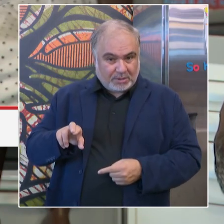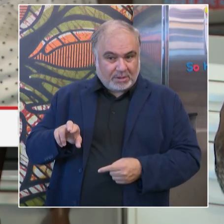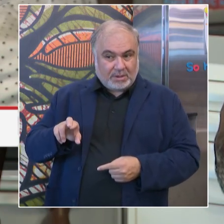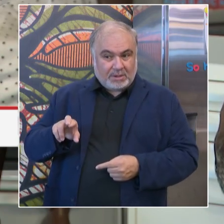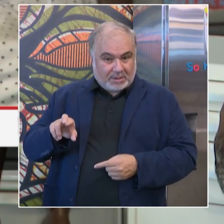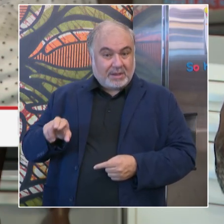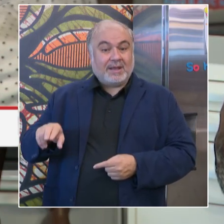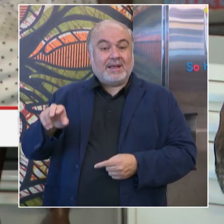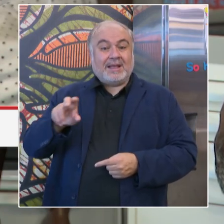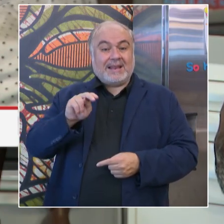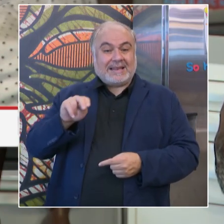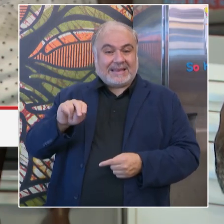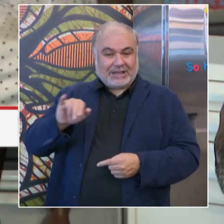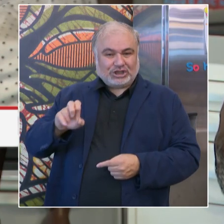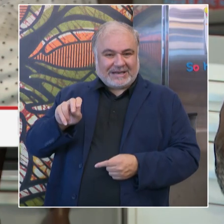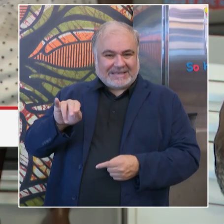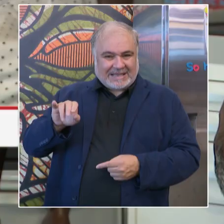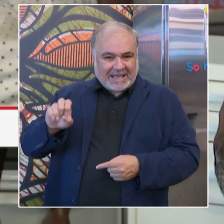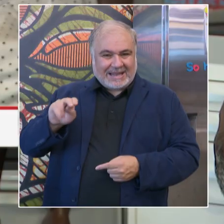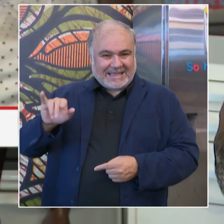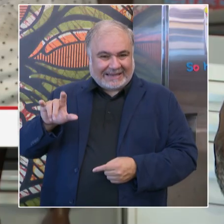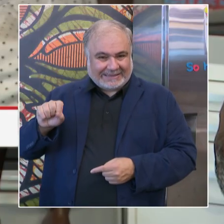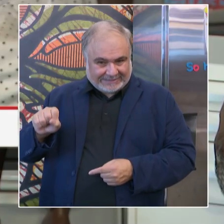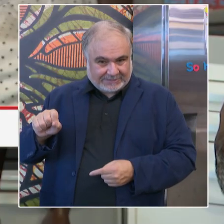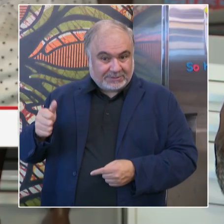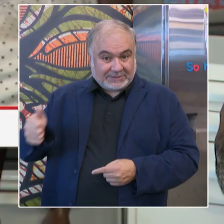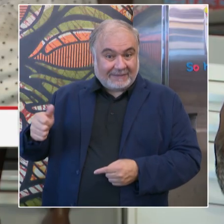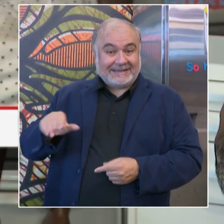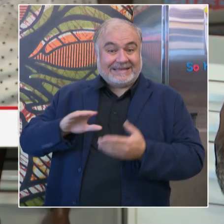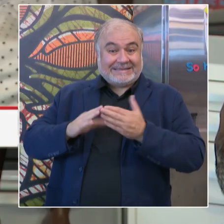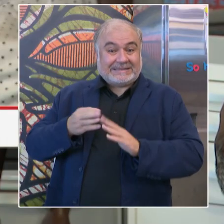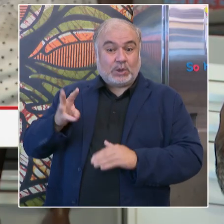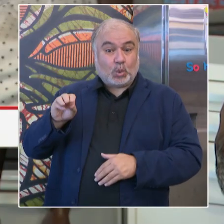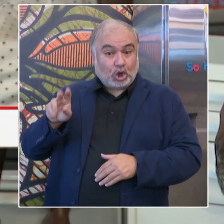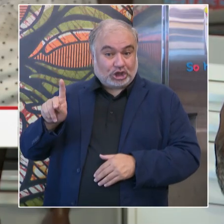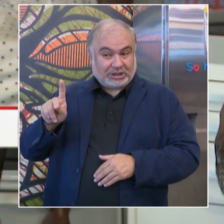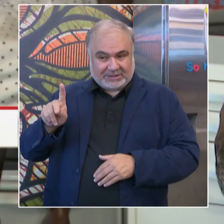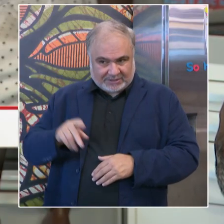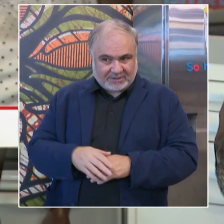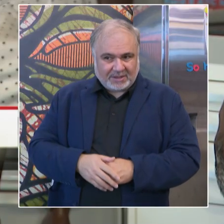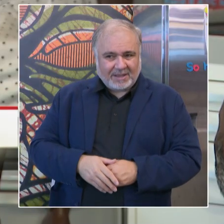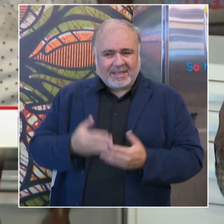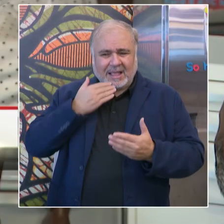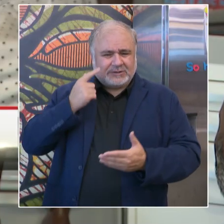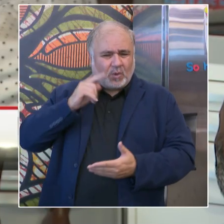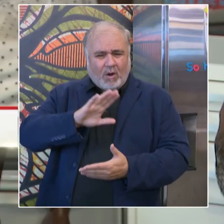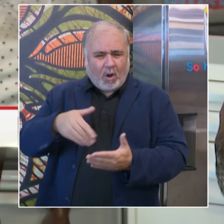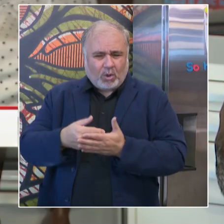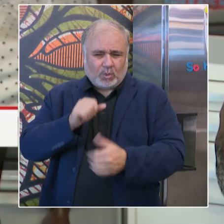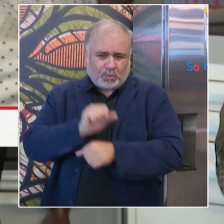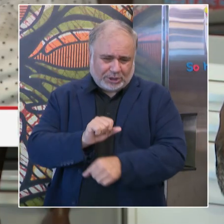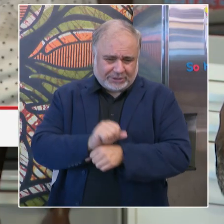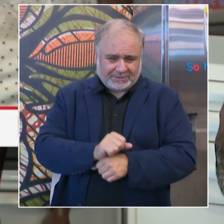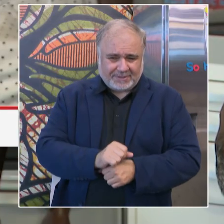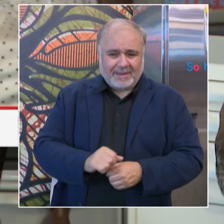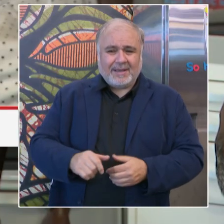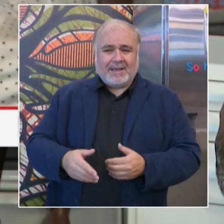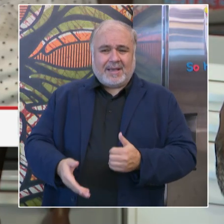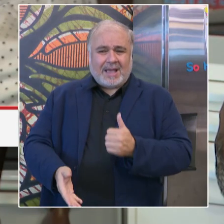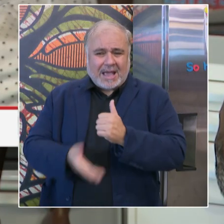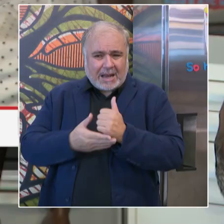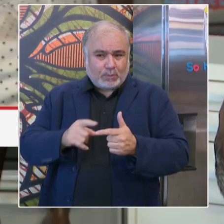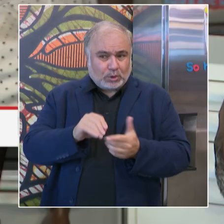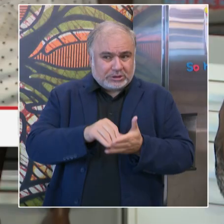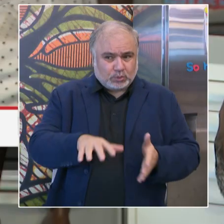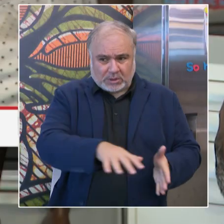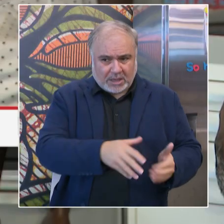making sure that our students are employed and are getting trained for our high demand fields. And many